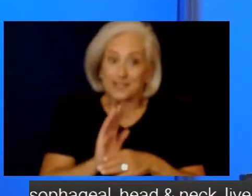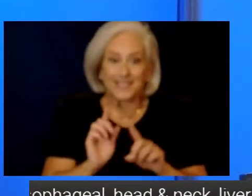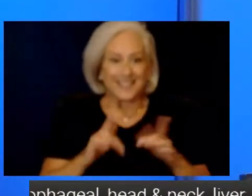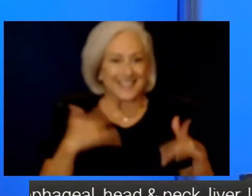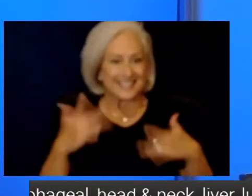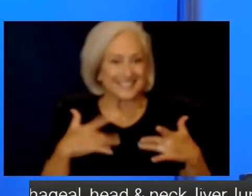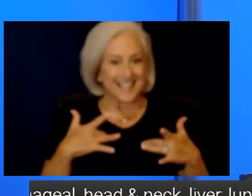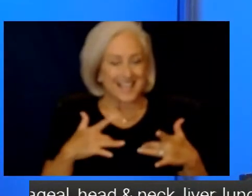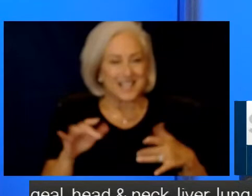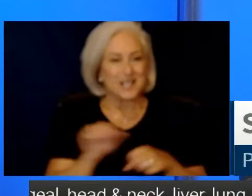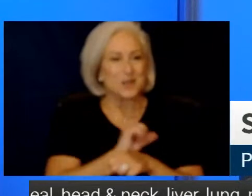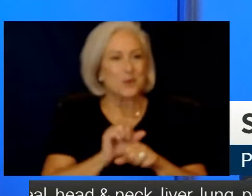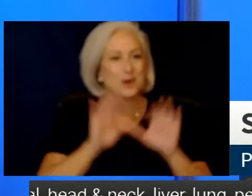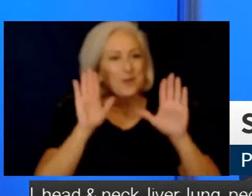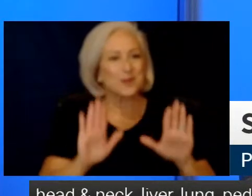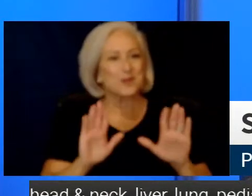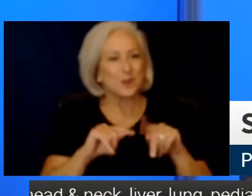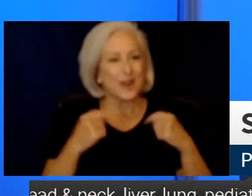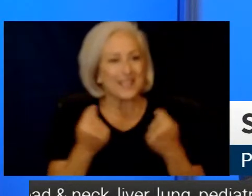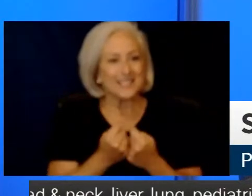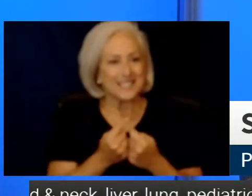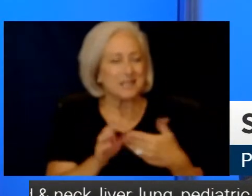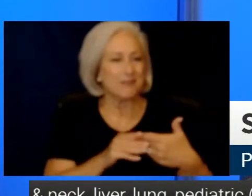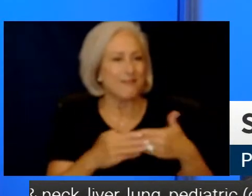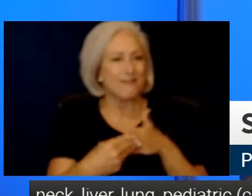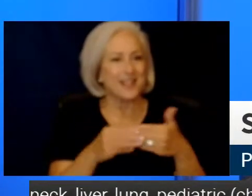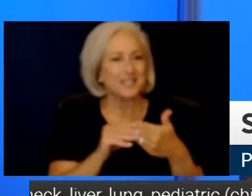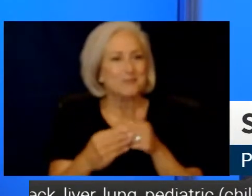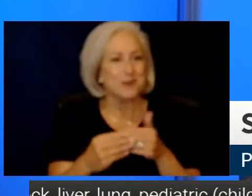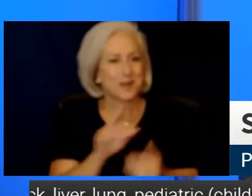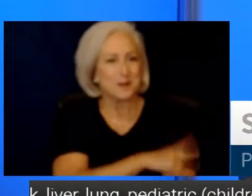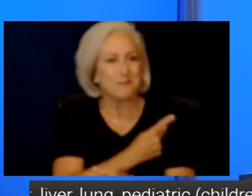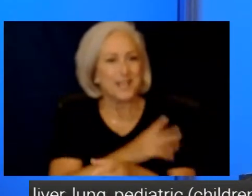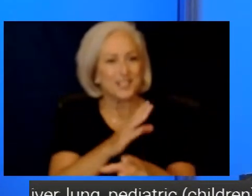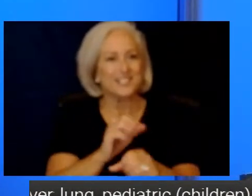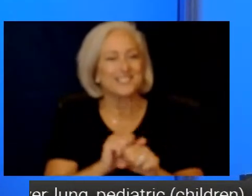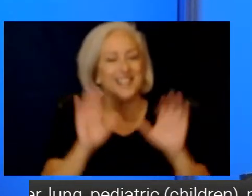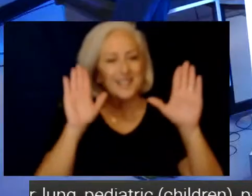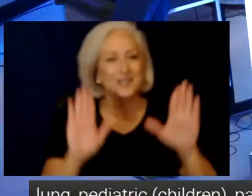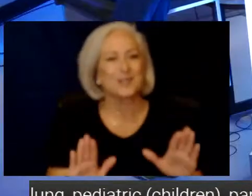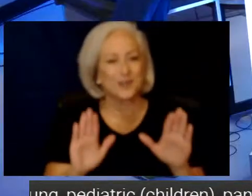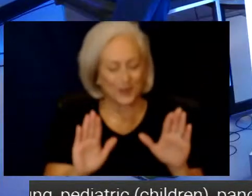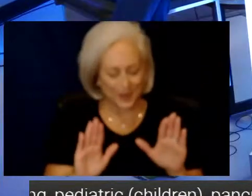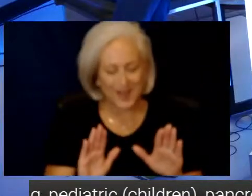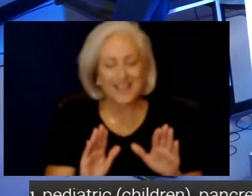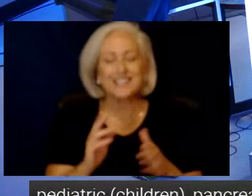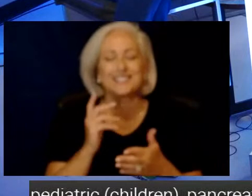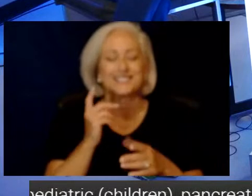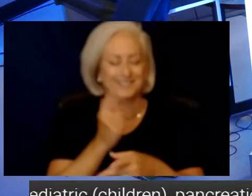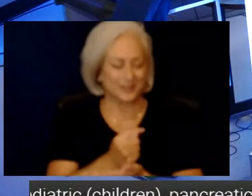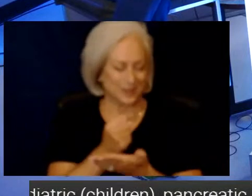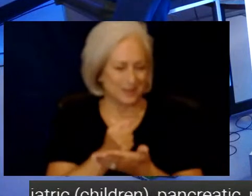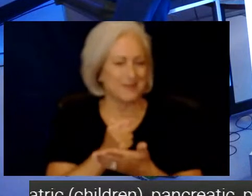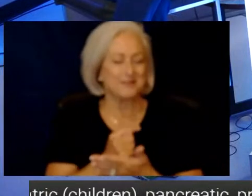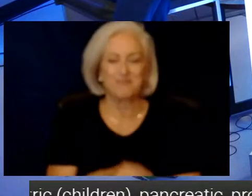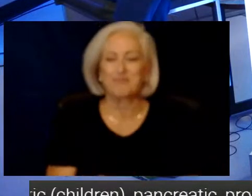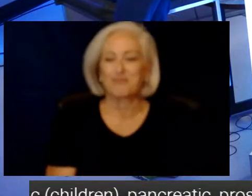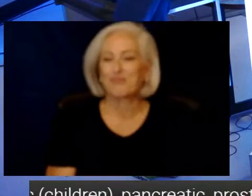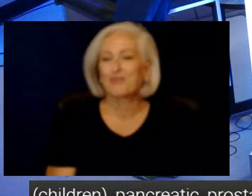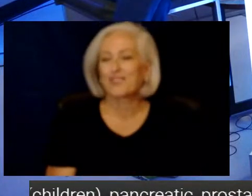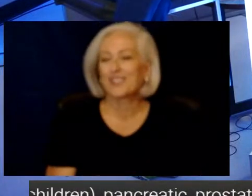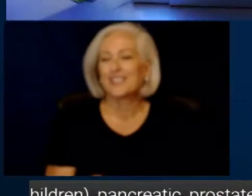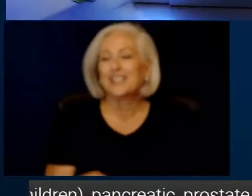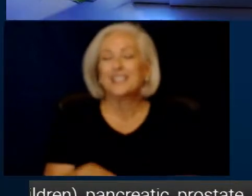and patients get good care, it's always a good experience. Nobody's ever accused me of being agile. Alexis, other questions? I have a COVID question from